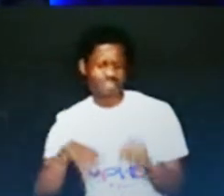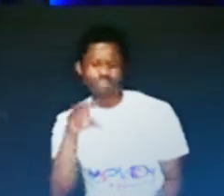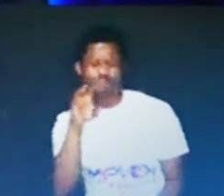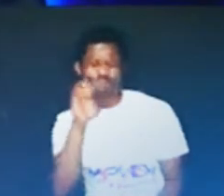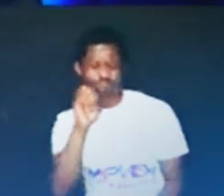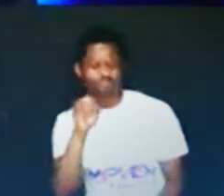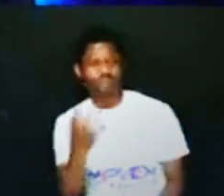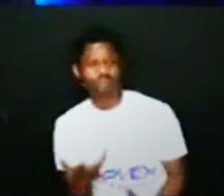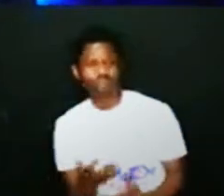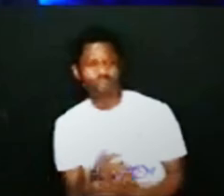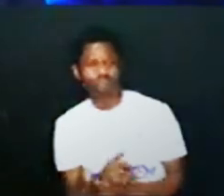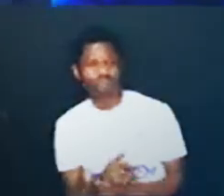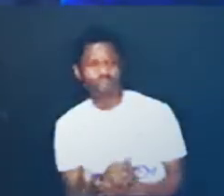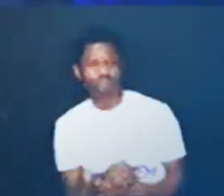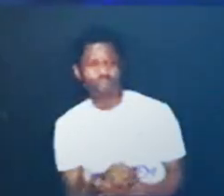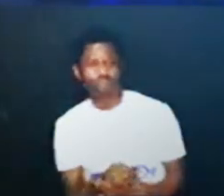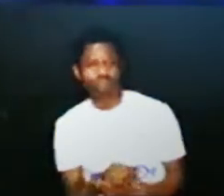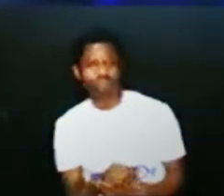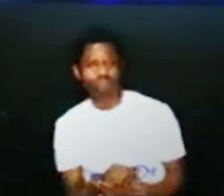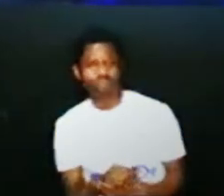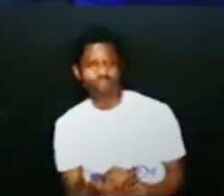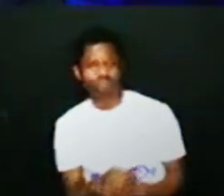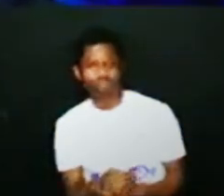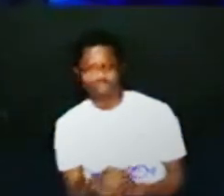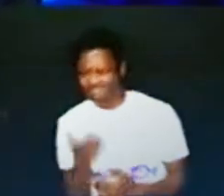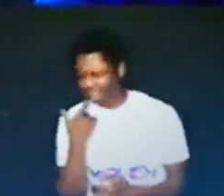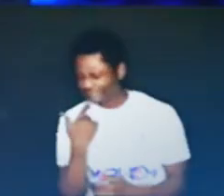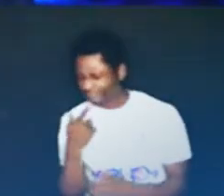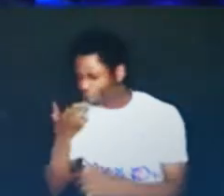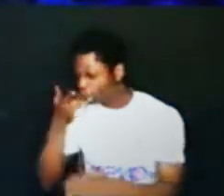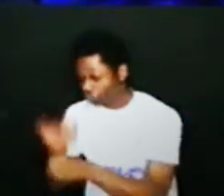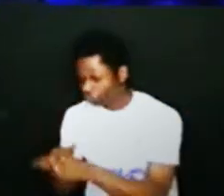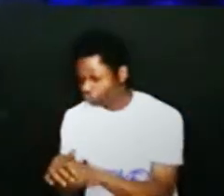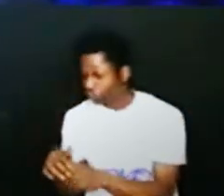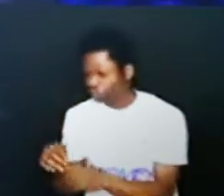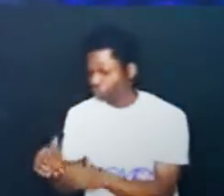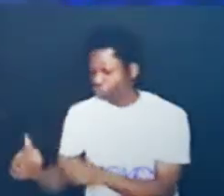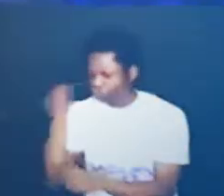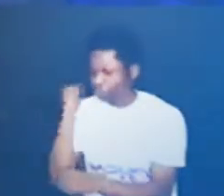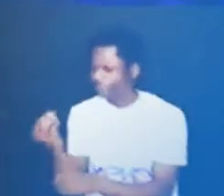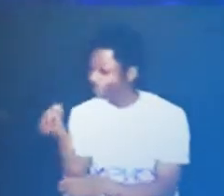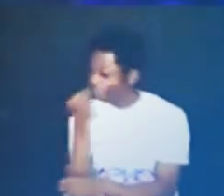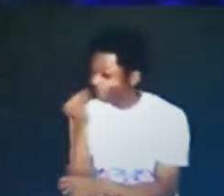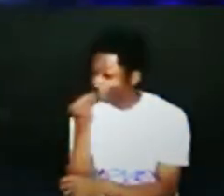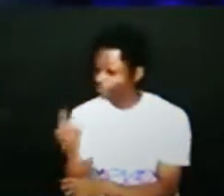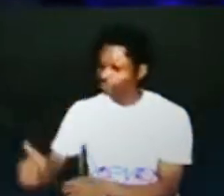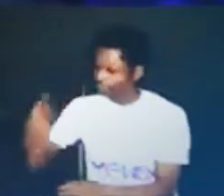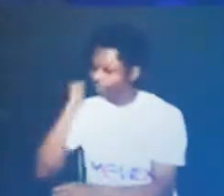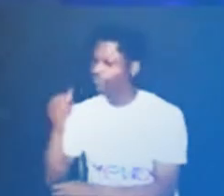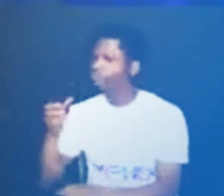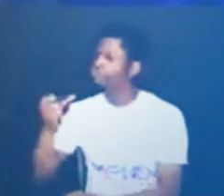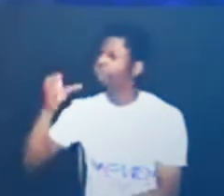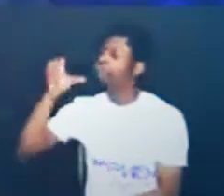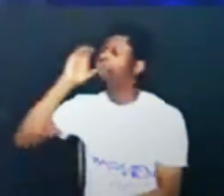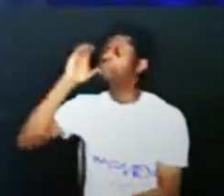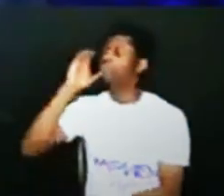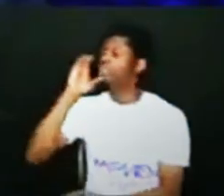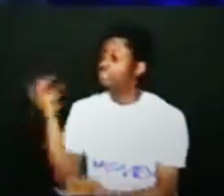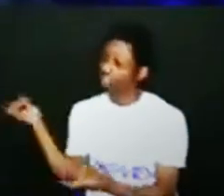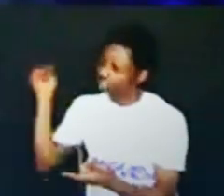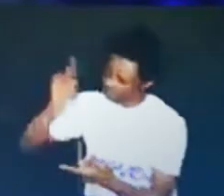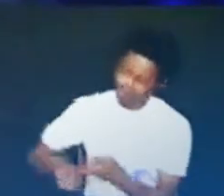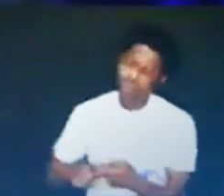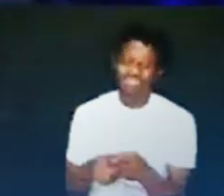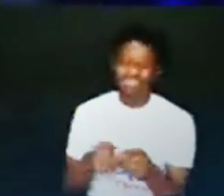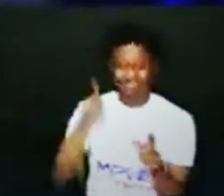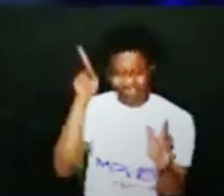men. They were not going to eat. They were not going to drink until they killed